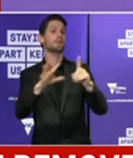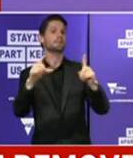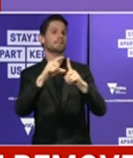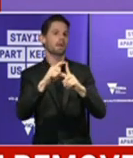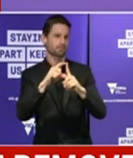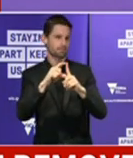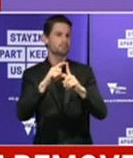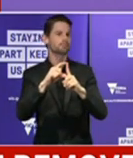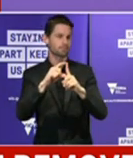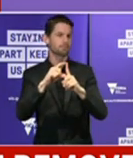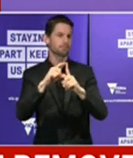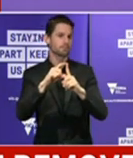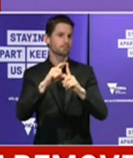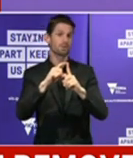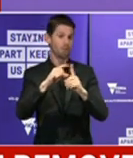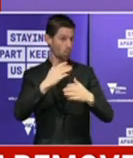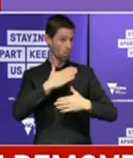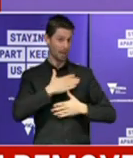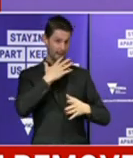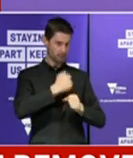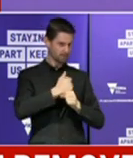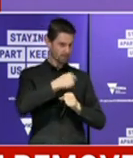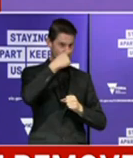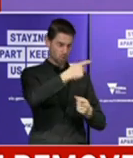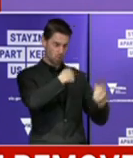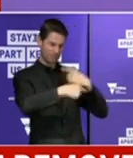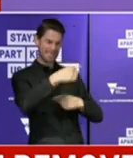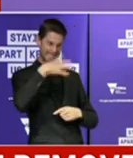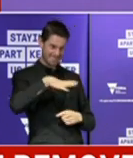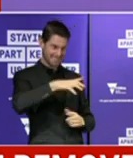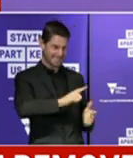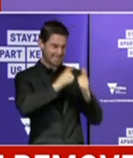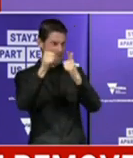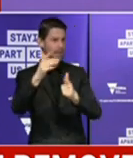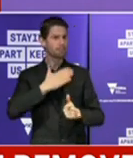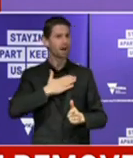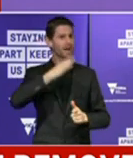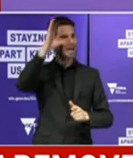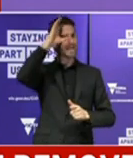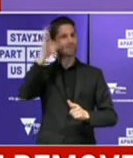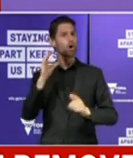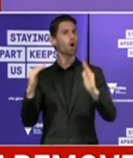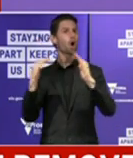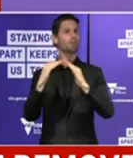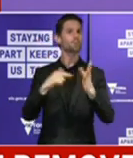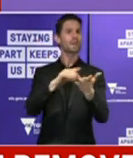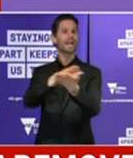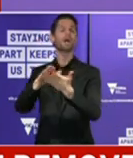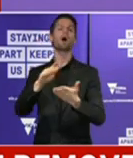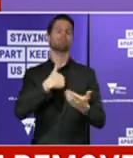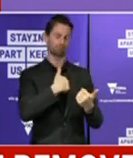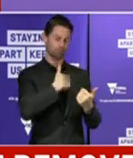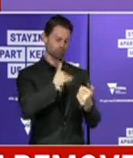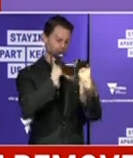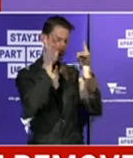consistently. We've listened, we've got a framework around it, but I stress again, it is not an invitation for people who really don't have